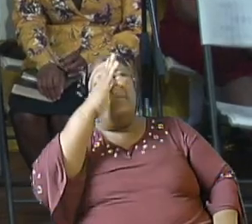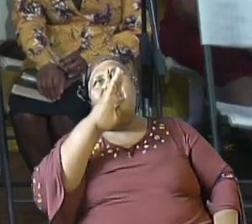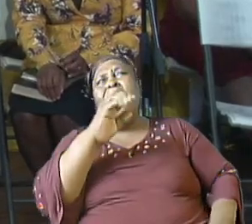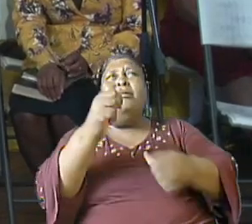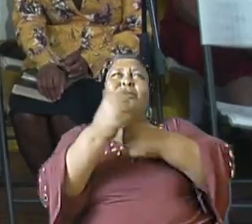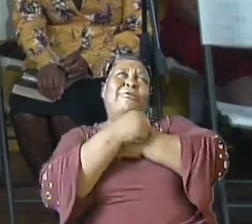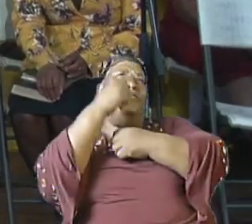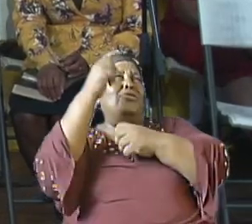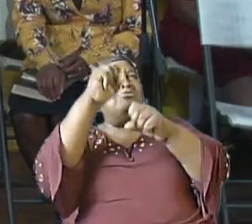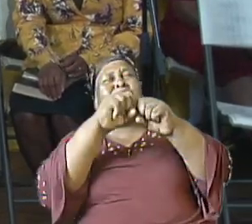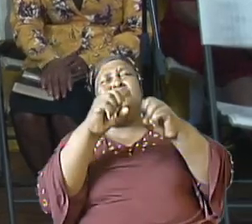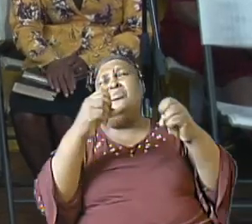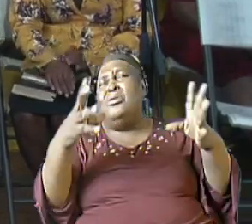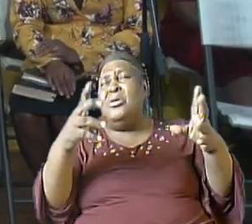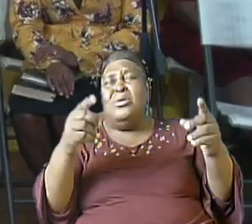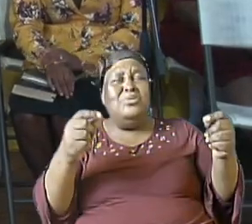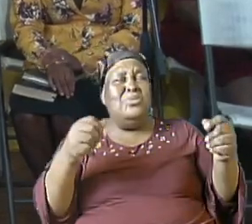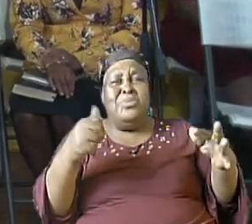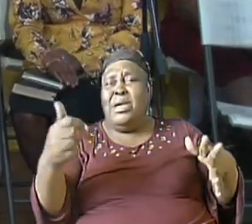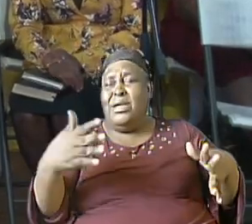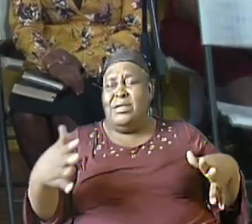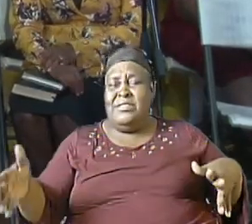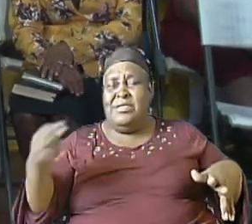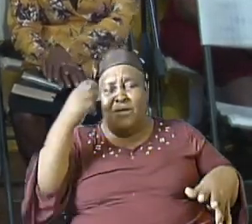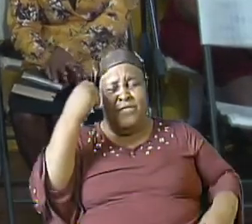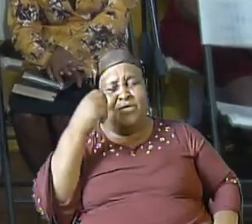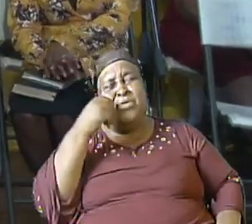much. God, I would do anything for you.